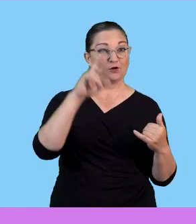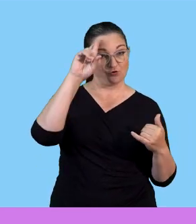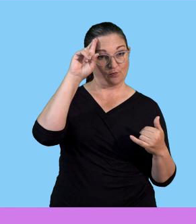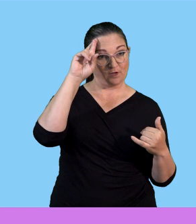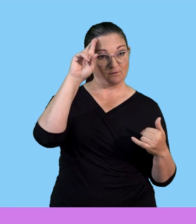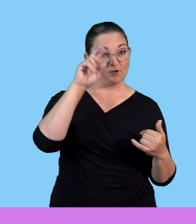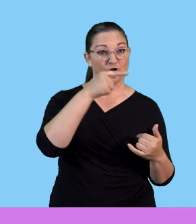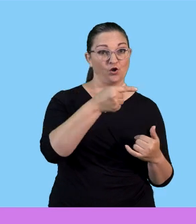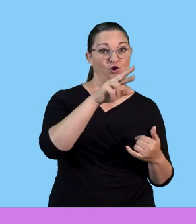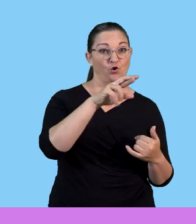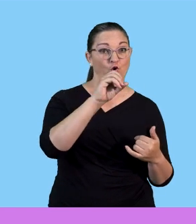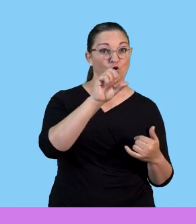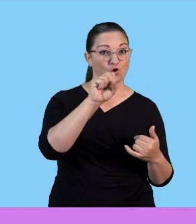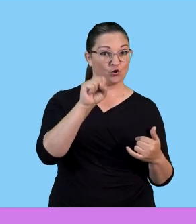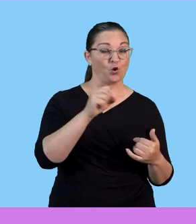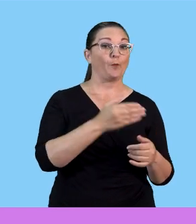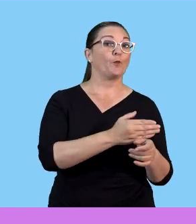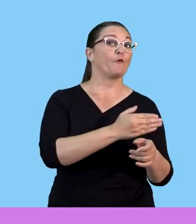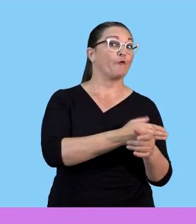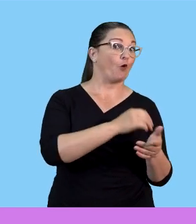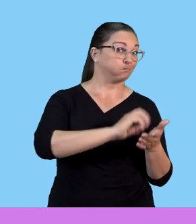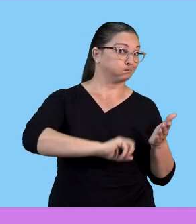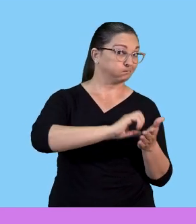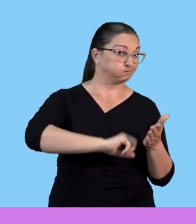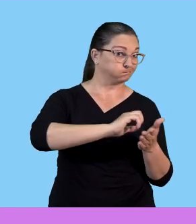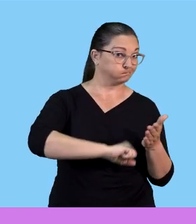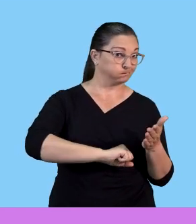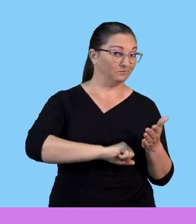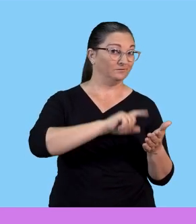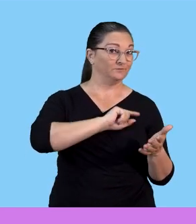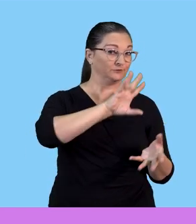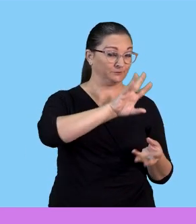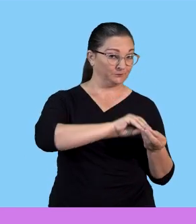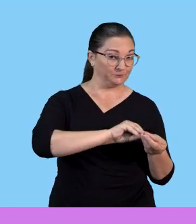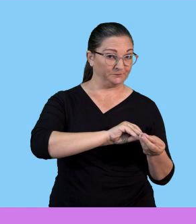remember gross salary is before deductions.